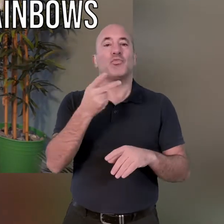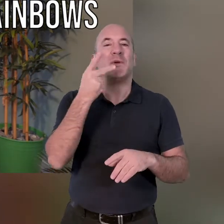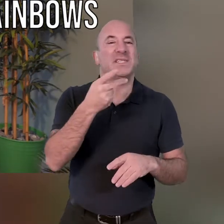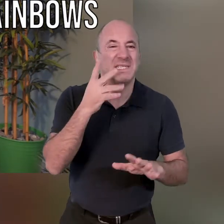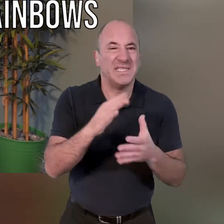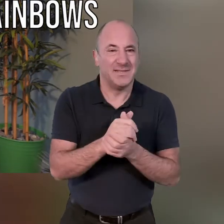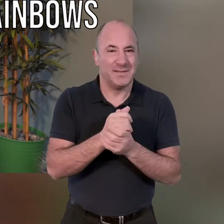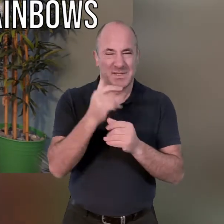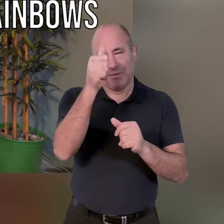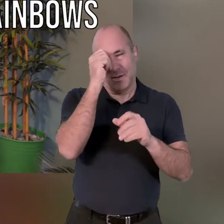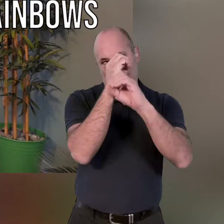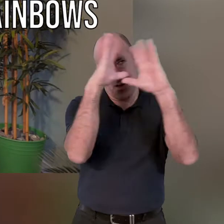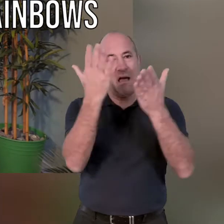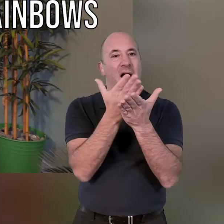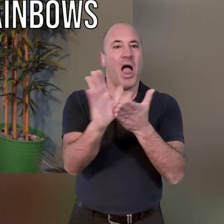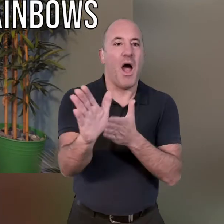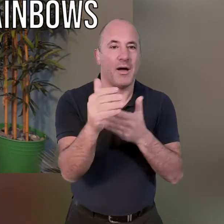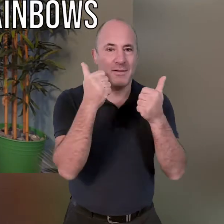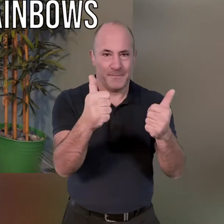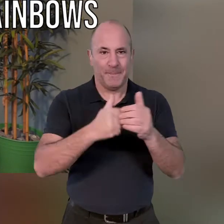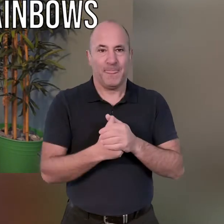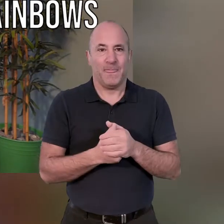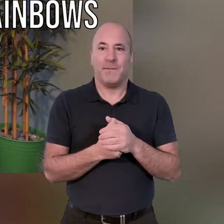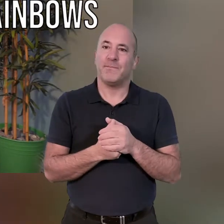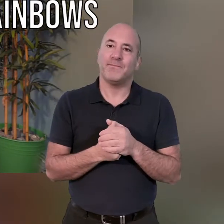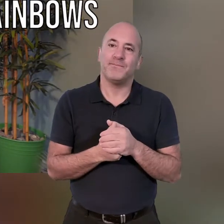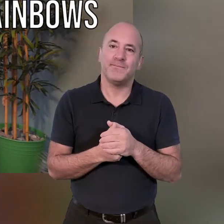some of the stuff I've said so it's clear, but